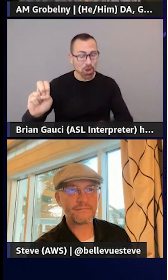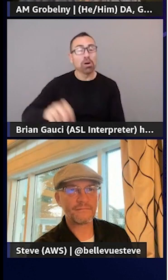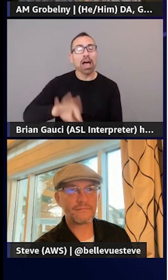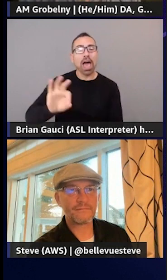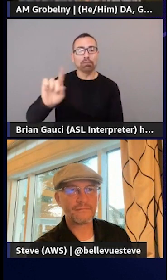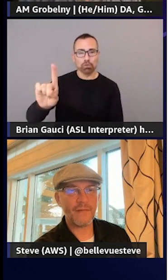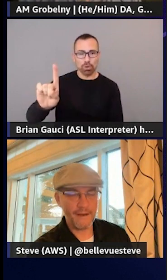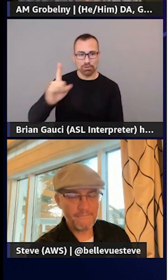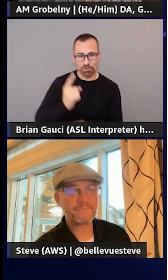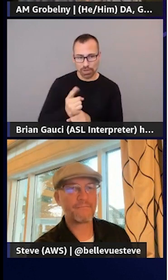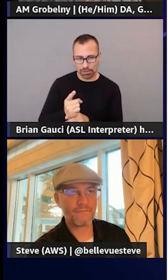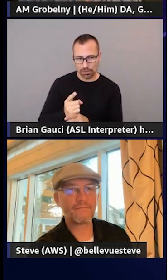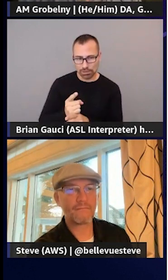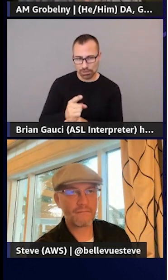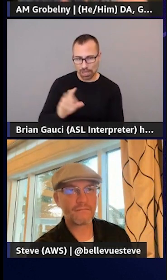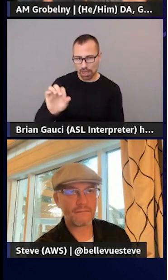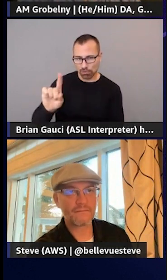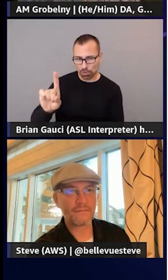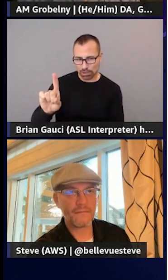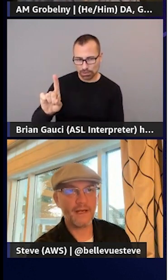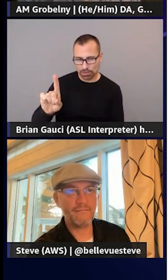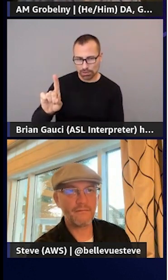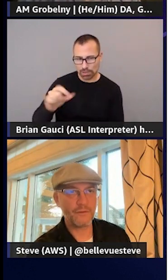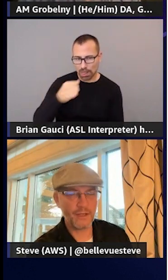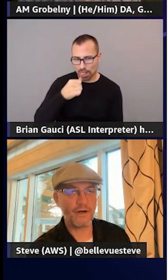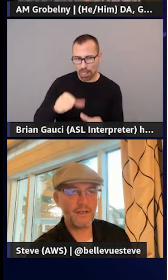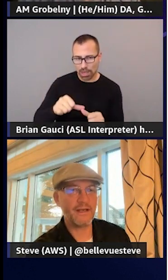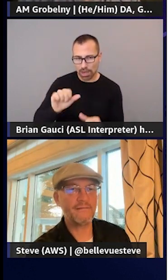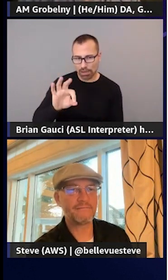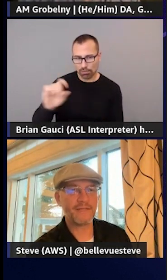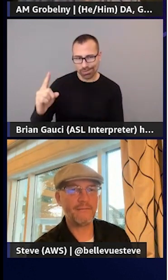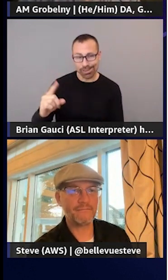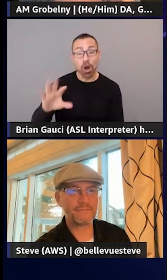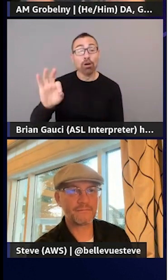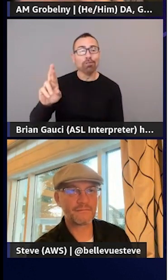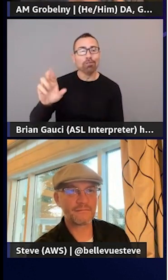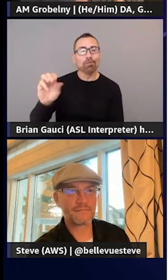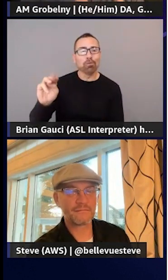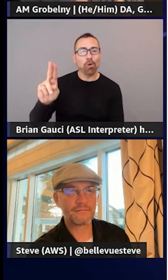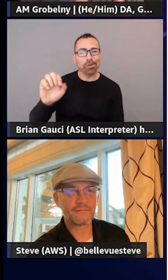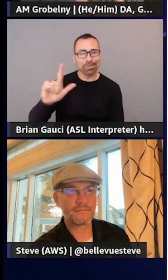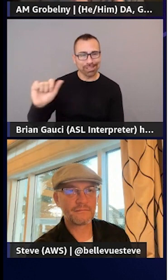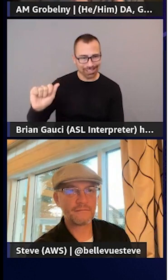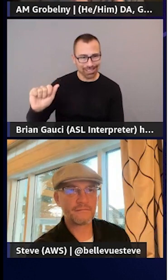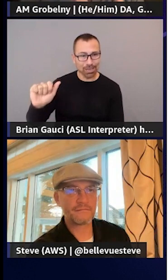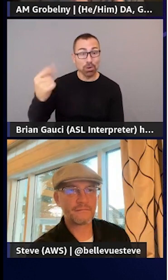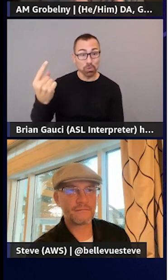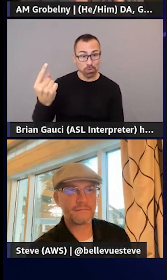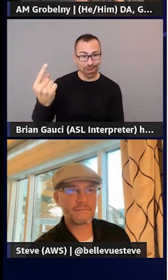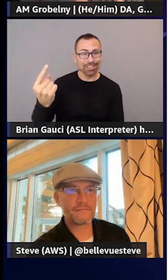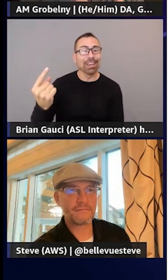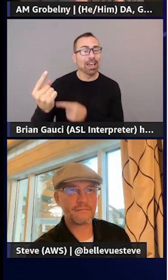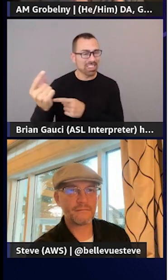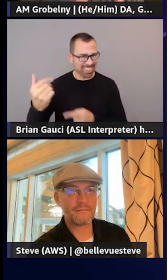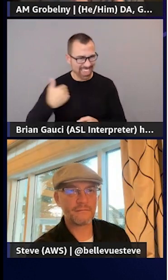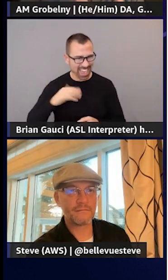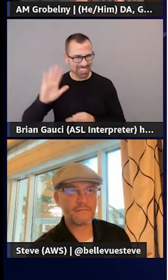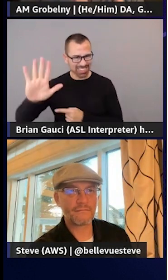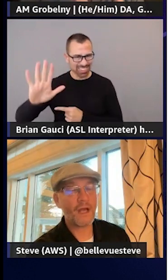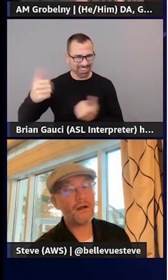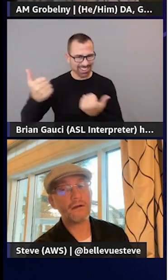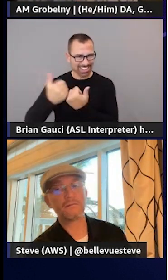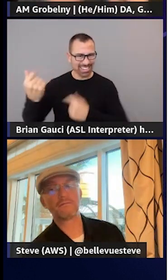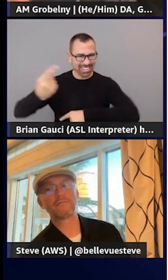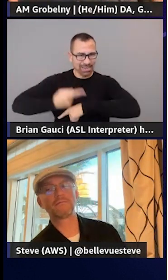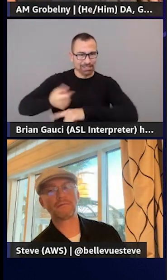right? Yeah. You know Formula One? Formula One, yeah. Yeah. Formula One put on their own game day,